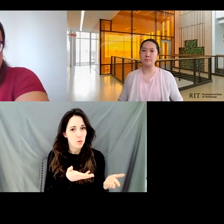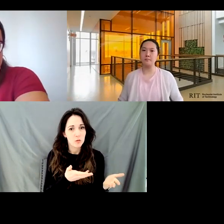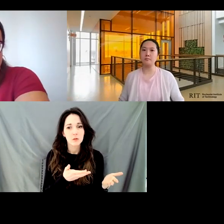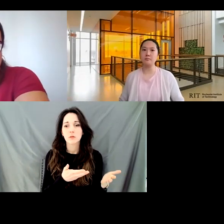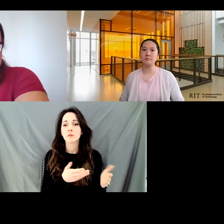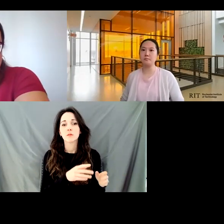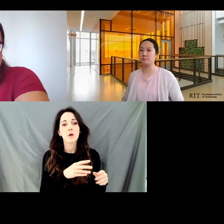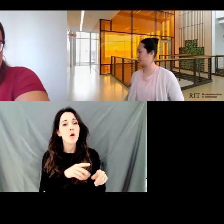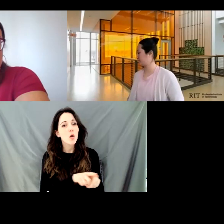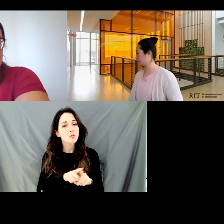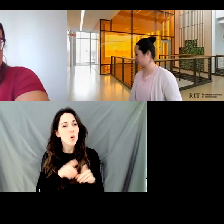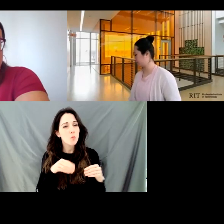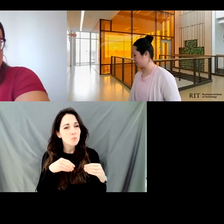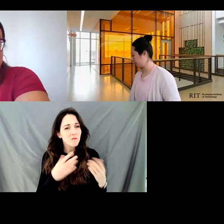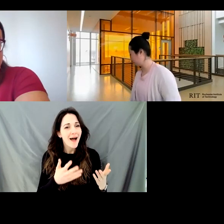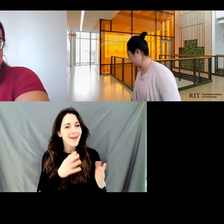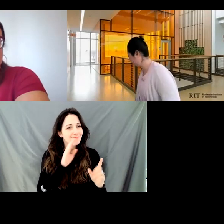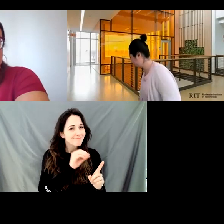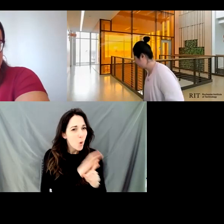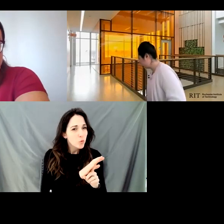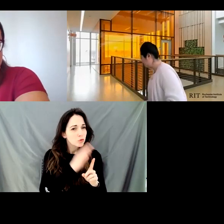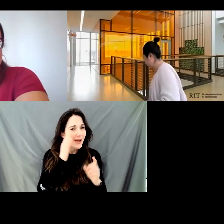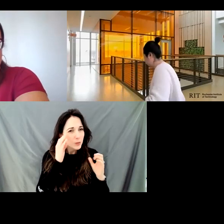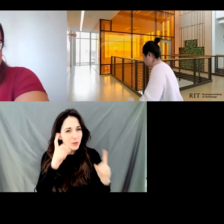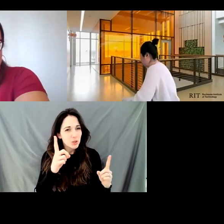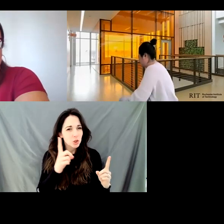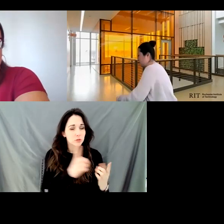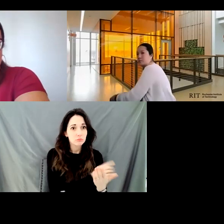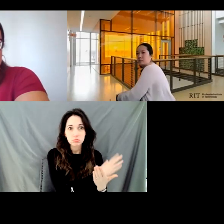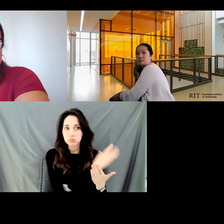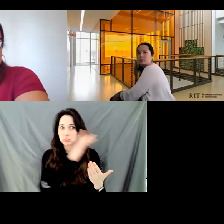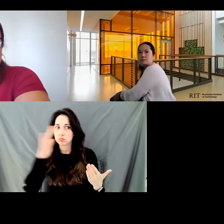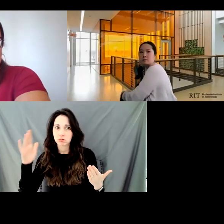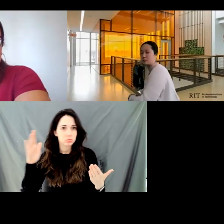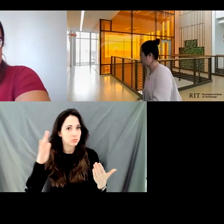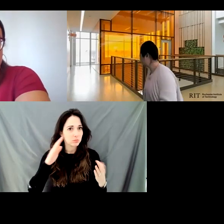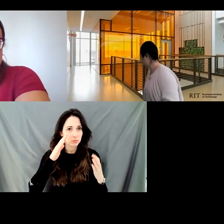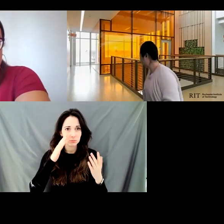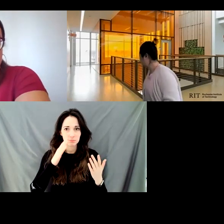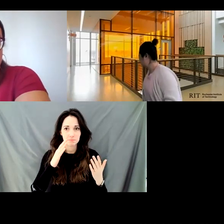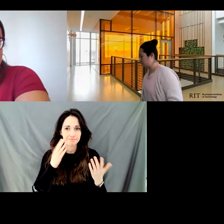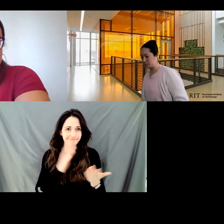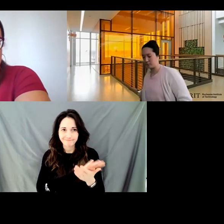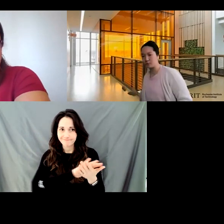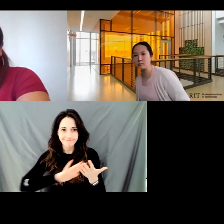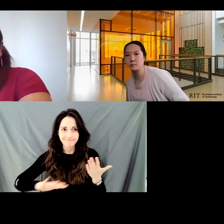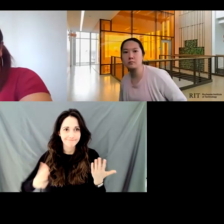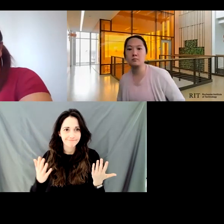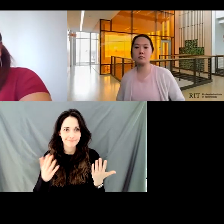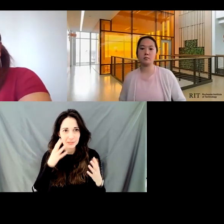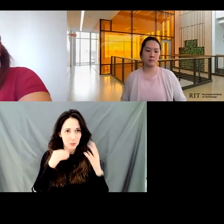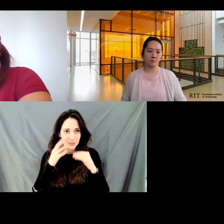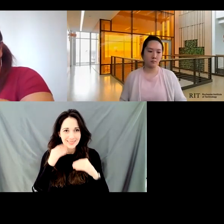education is throughout the same, which I know will be very difficult, and I don't envy the job of those pre-K through